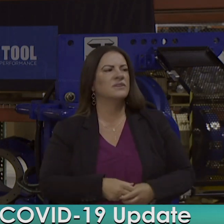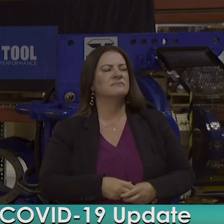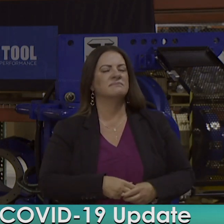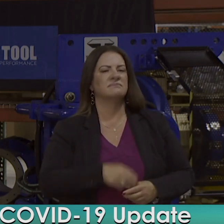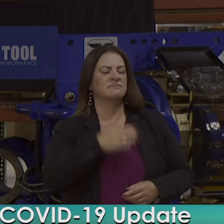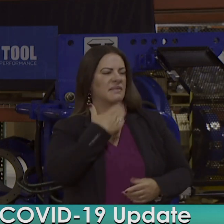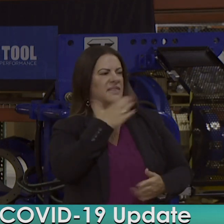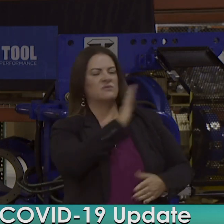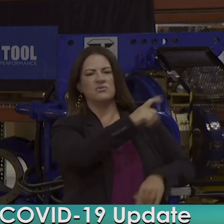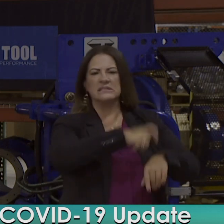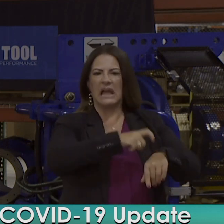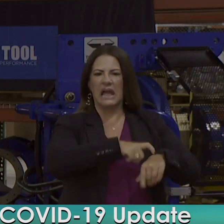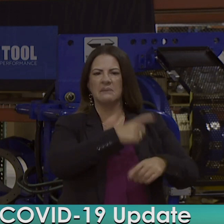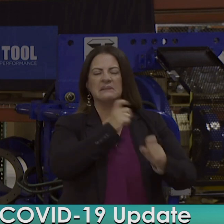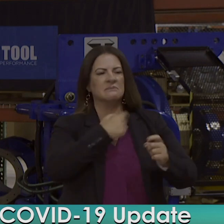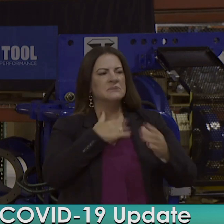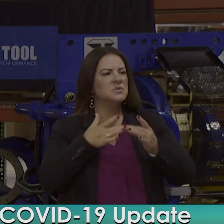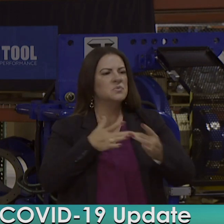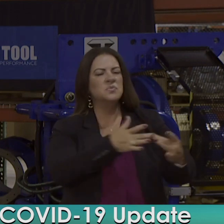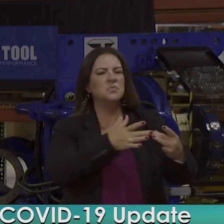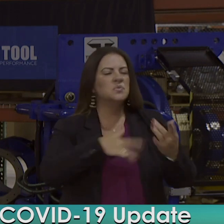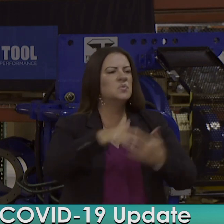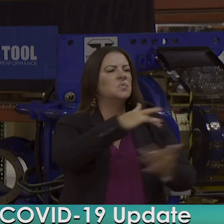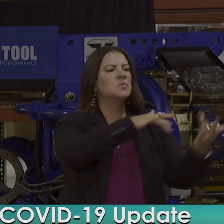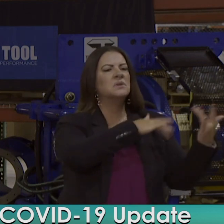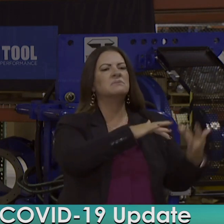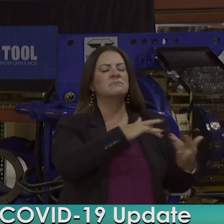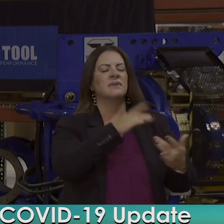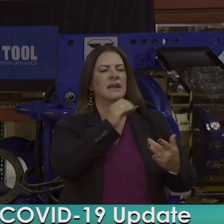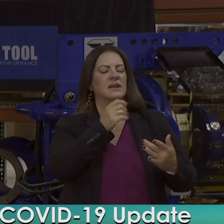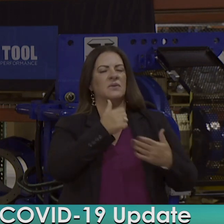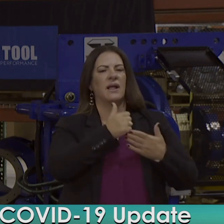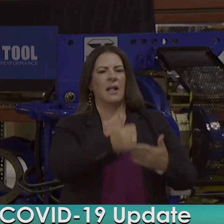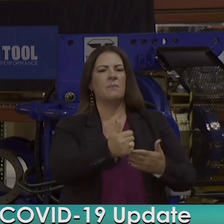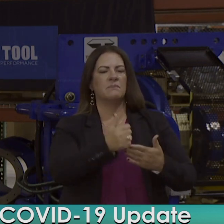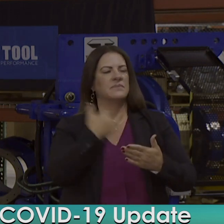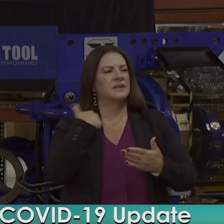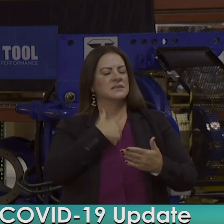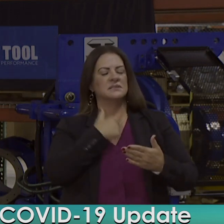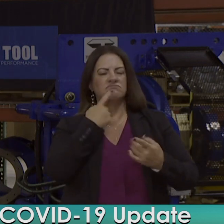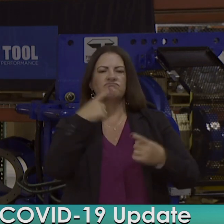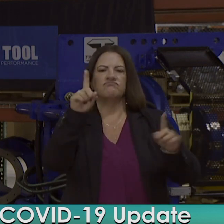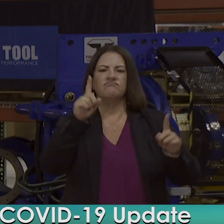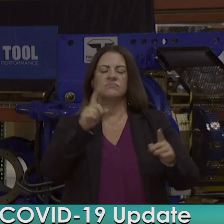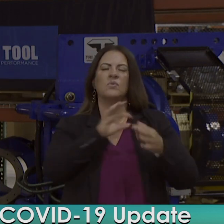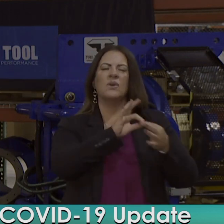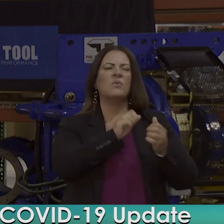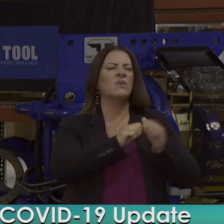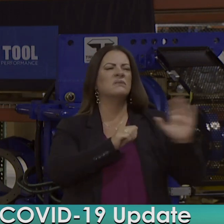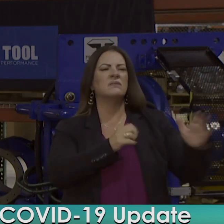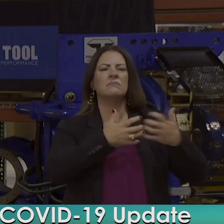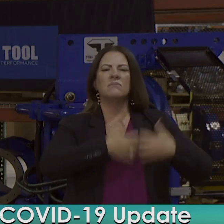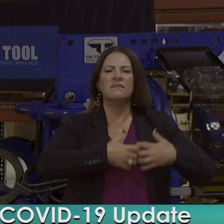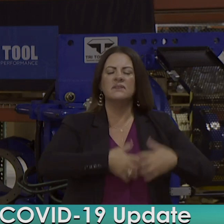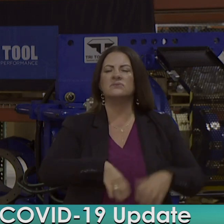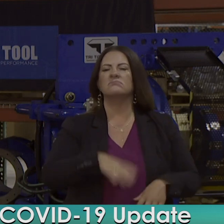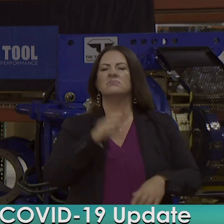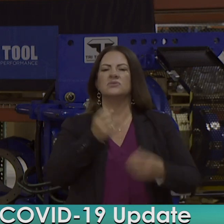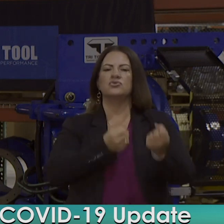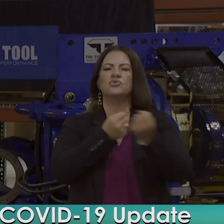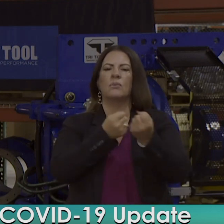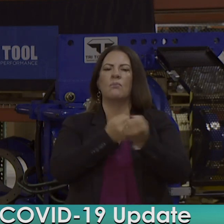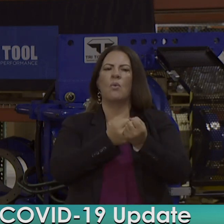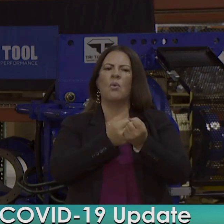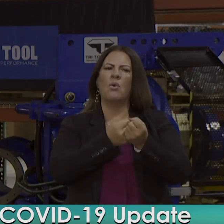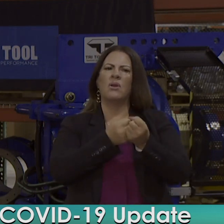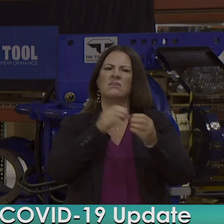their time and tour and an announcement we'll be making related to manufacturing support within the